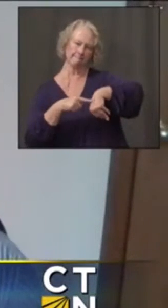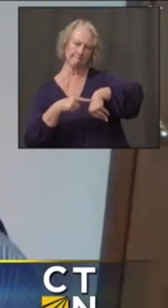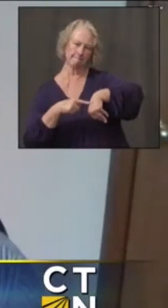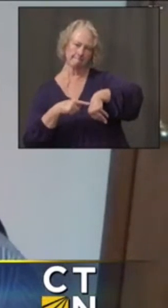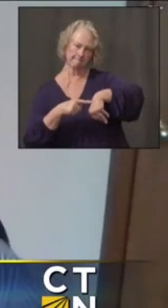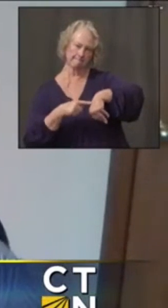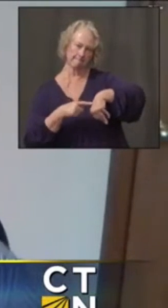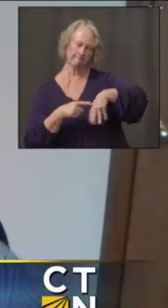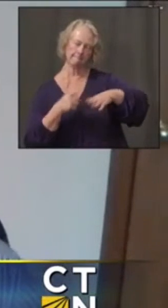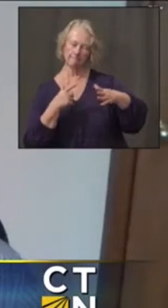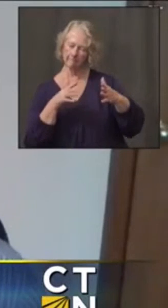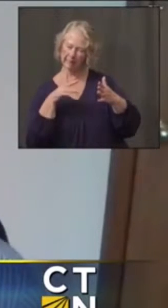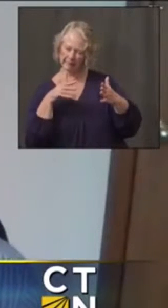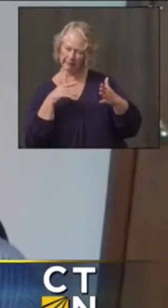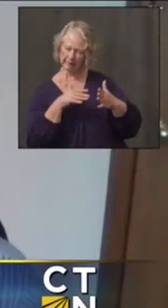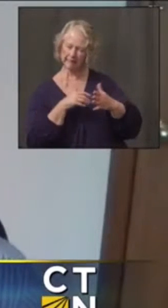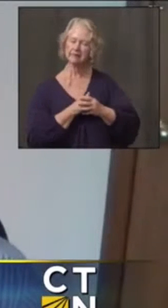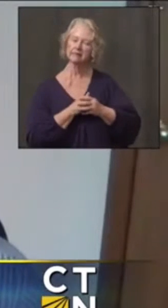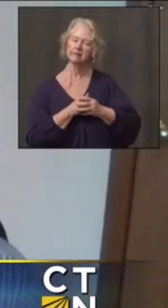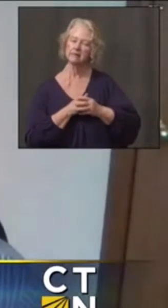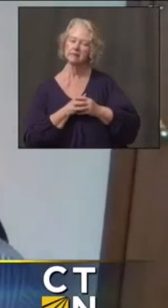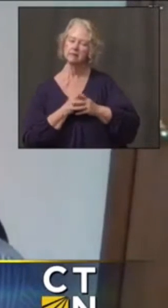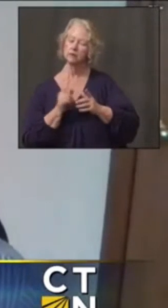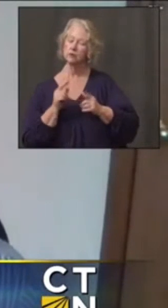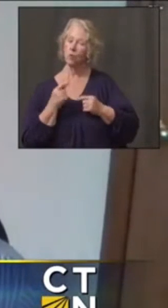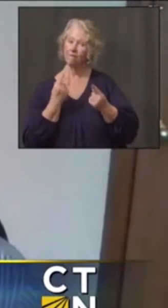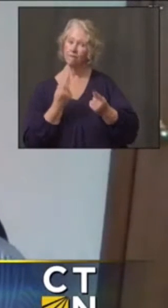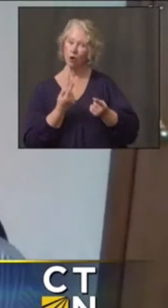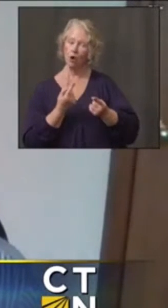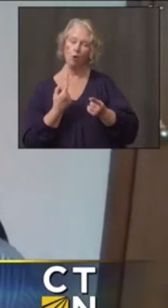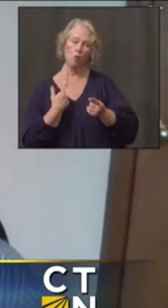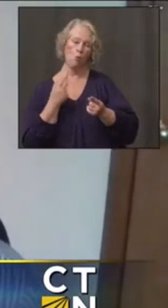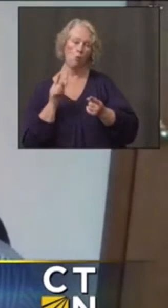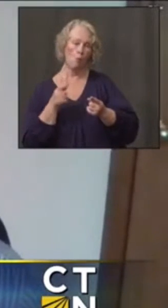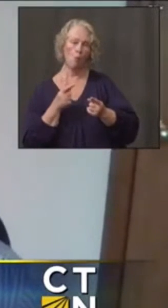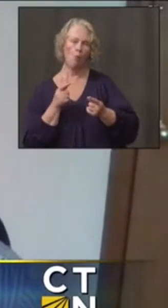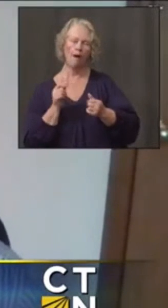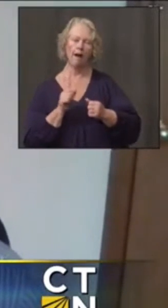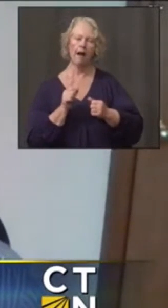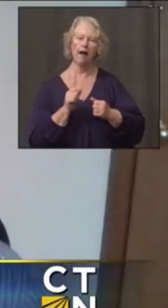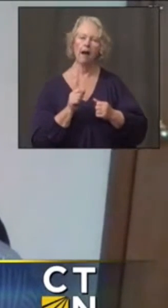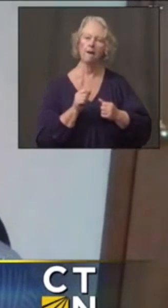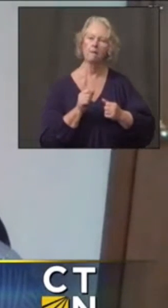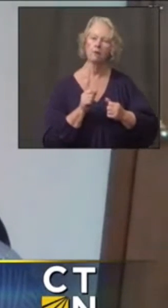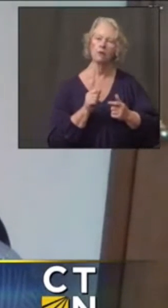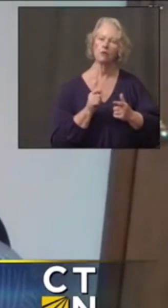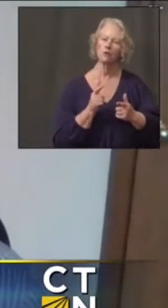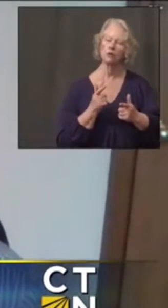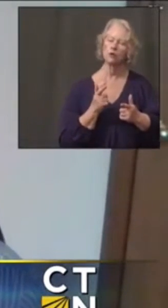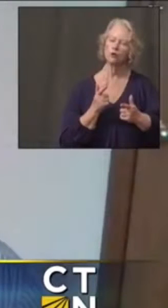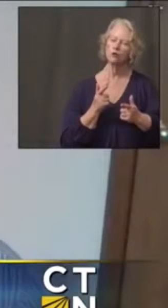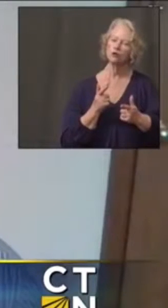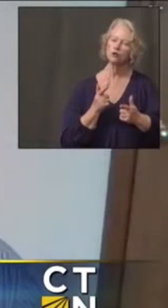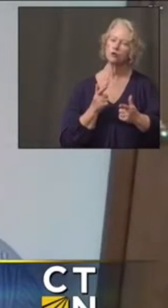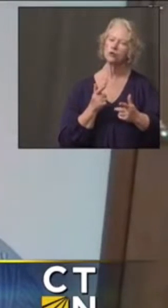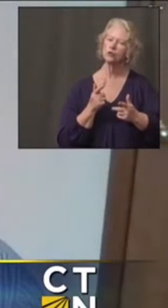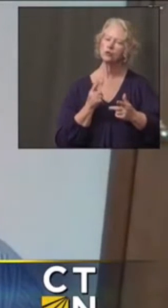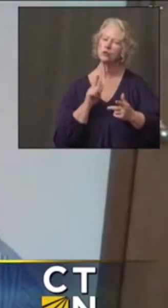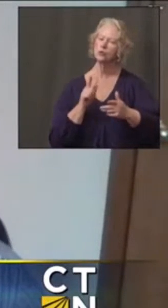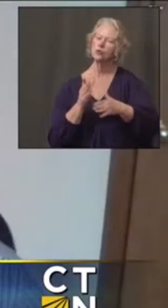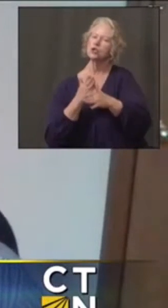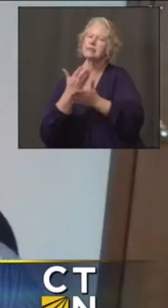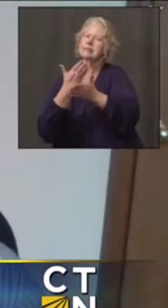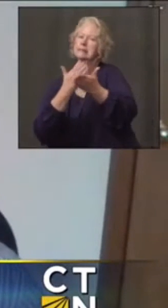then we've only been able to thus far share some commentary from the Data Monitoring Committee,